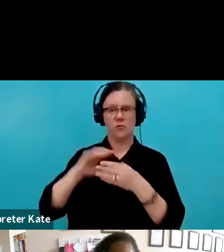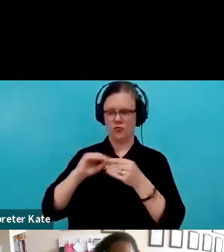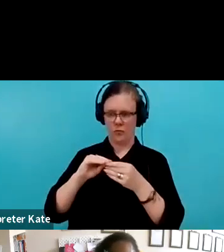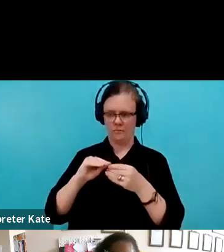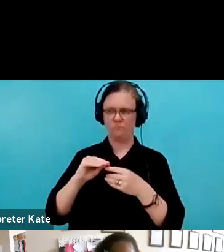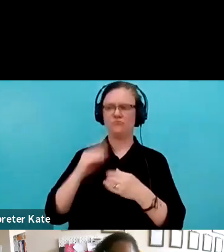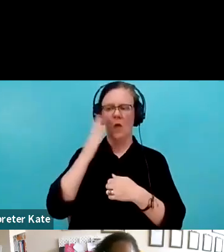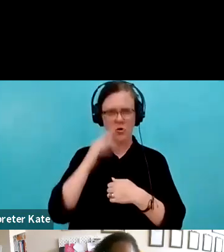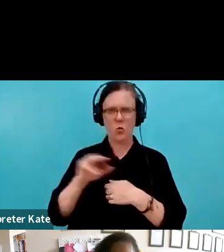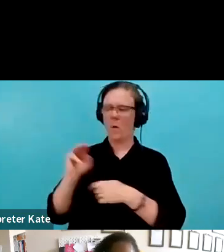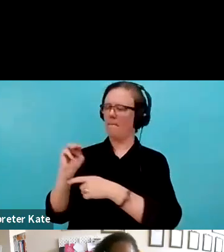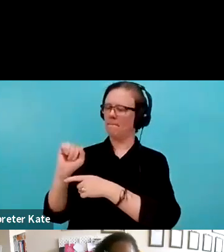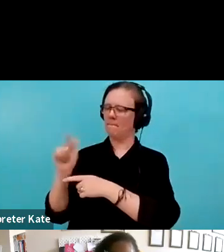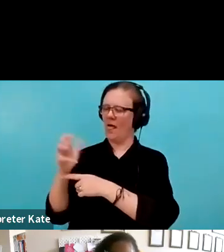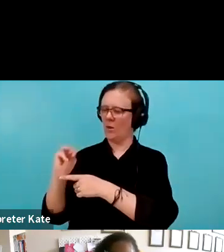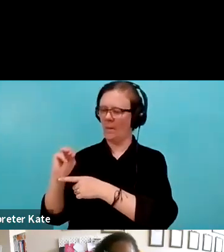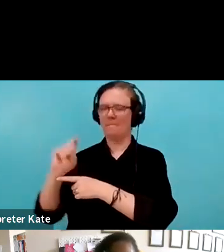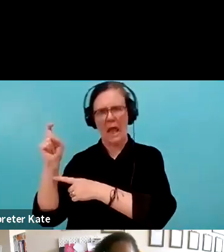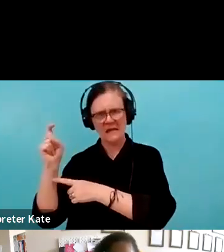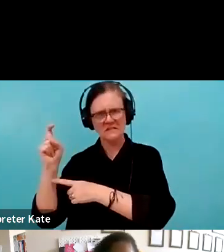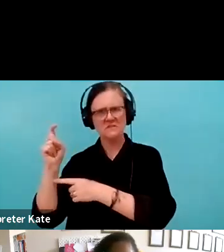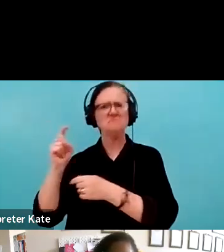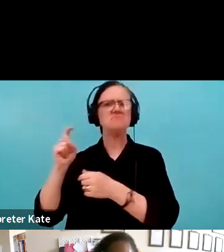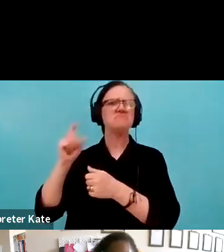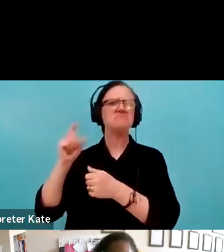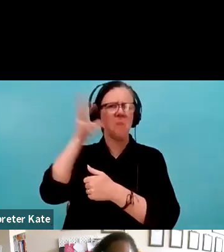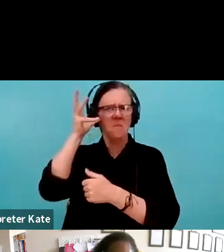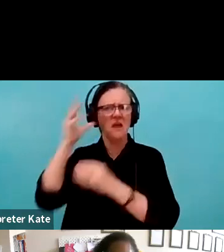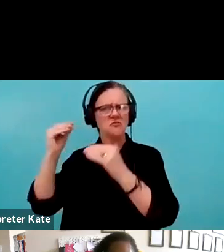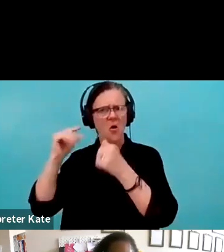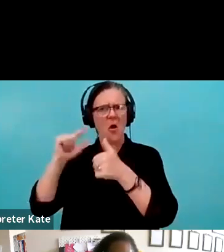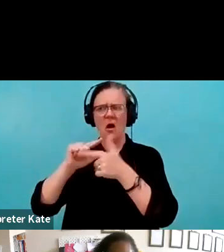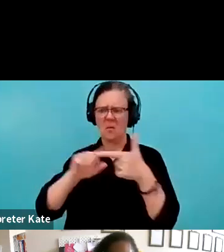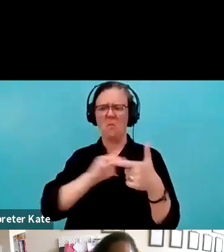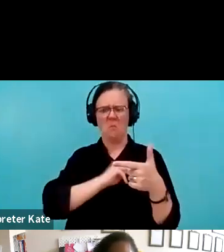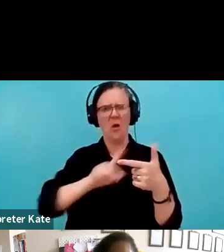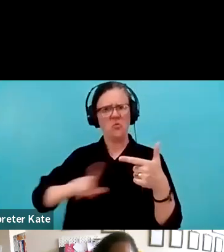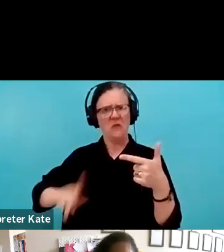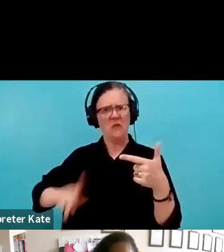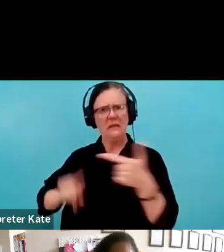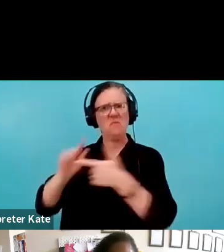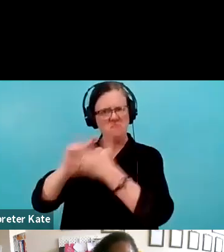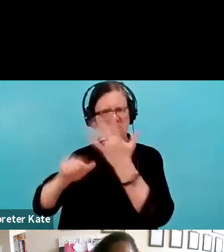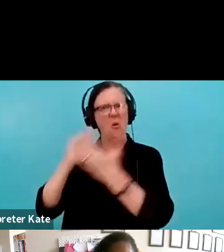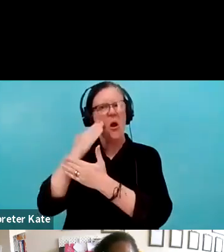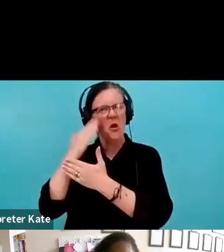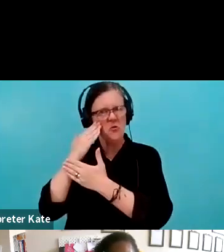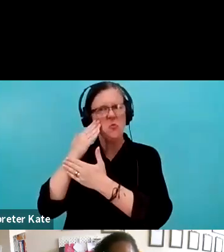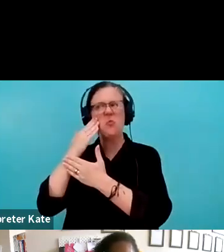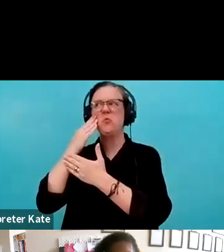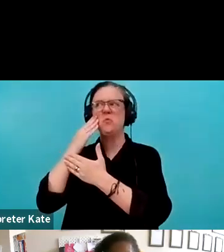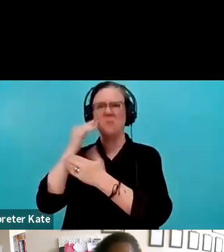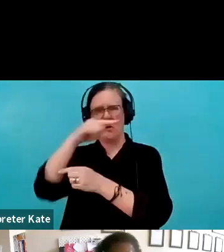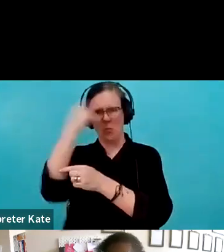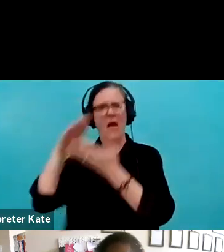about Malcolm X, I knew about Martin Luther King, I knew about, you know, all of these other, you know, figures in the